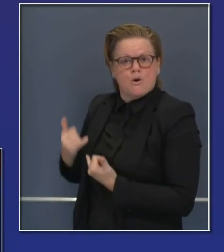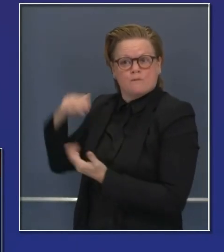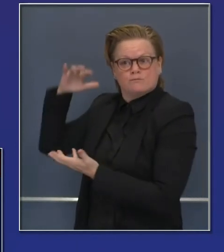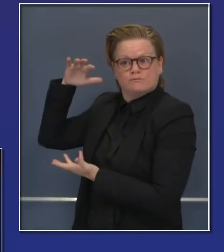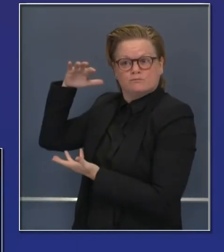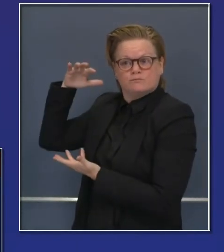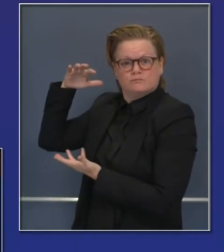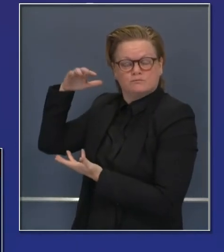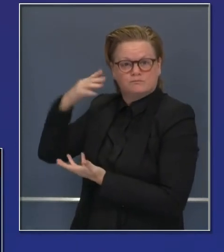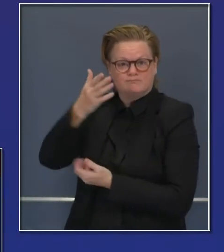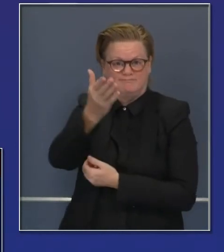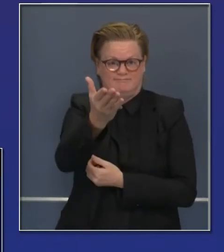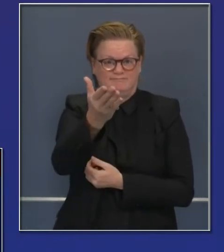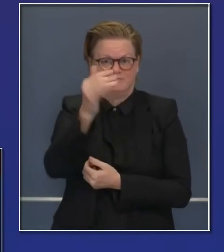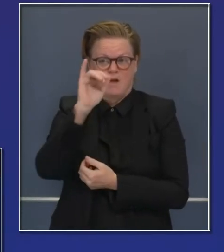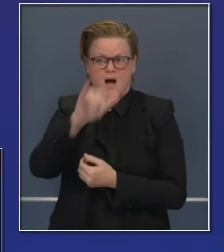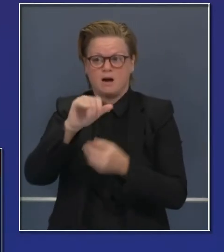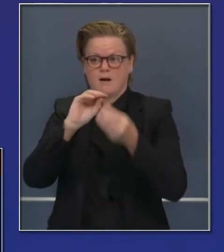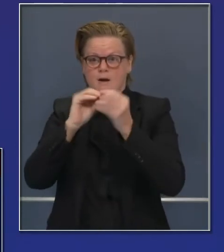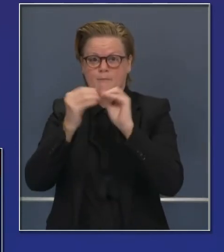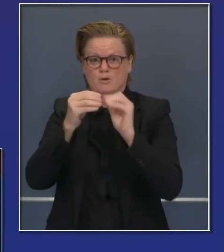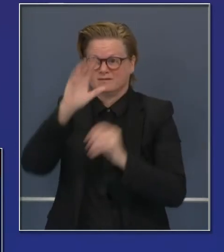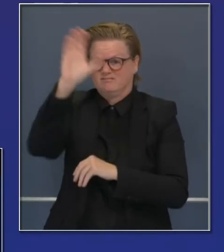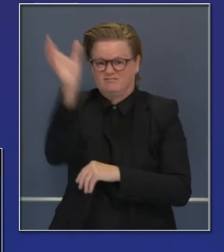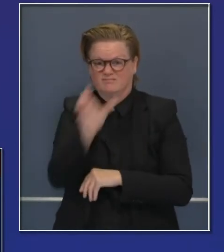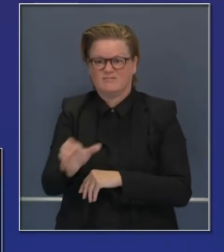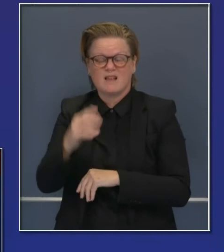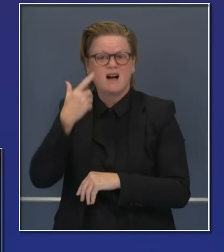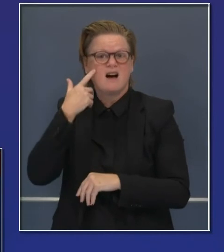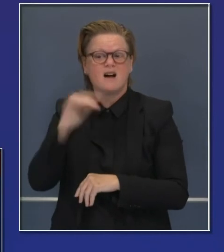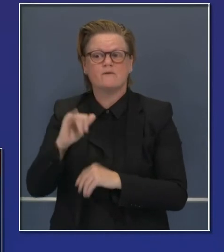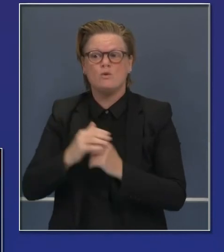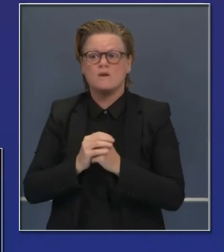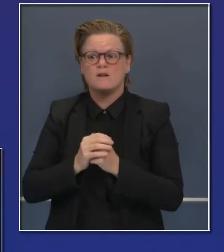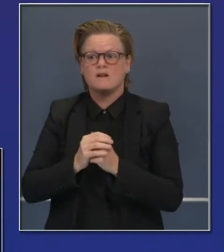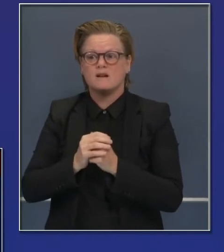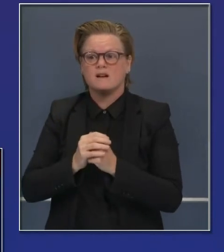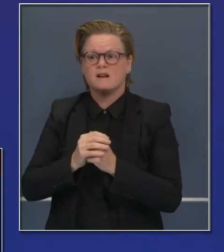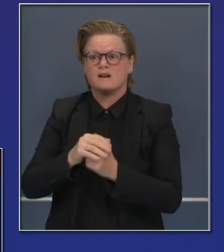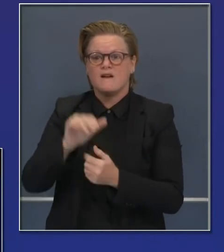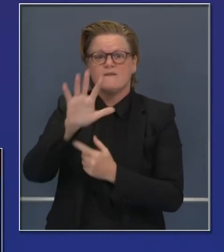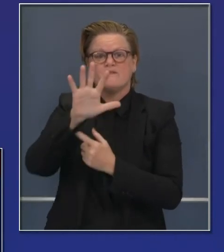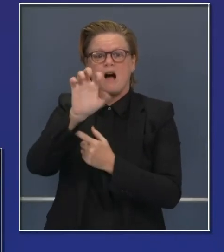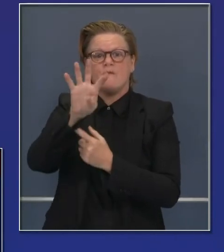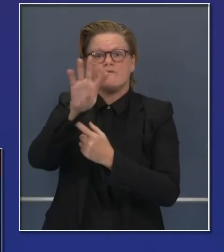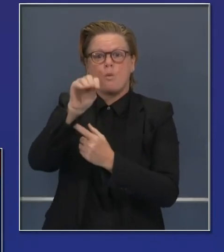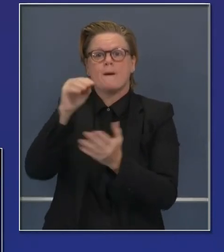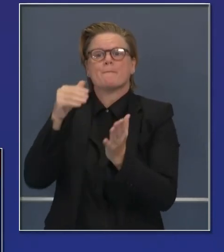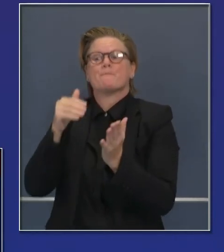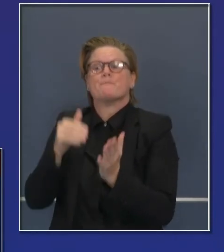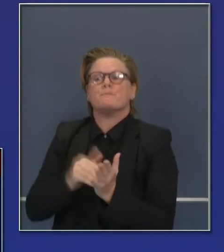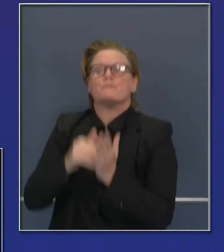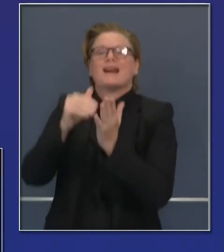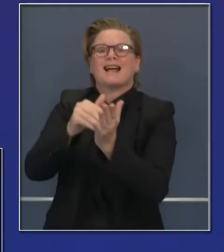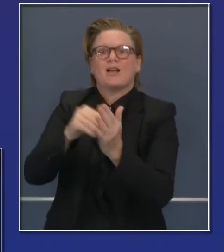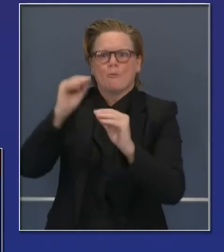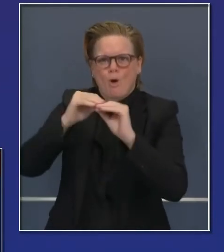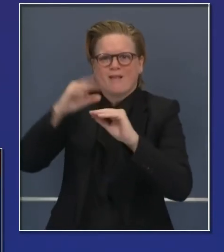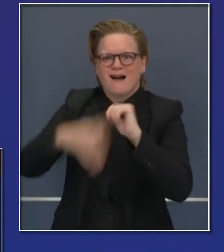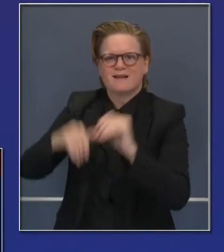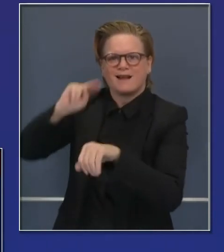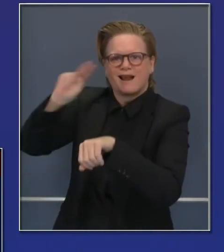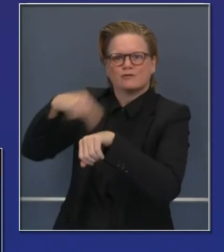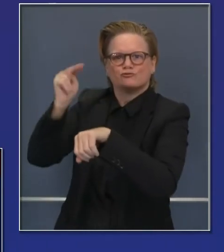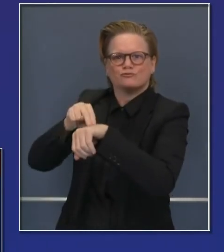state, has 40 million more masks than the national stockpile, the United States itself. We have